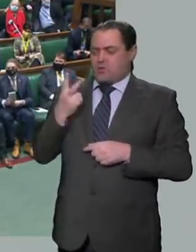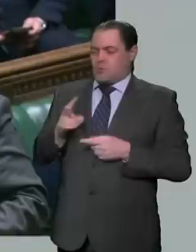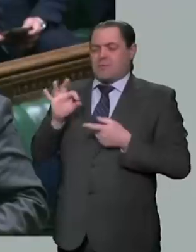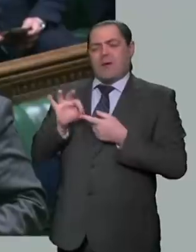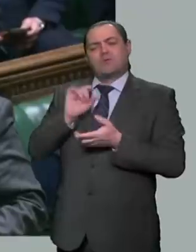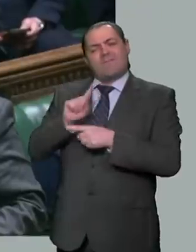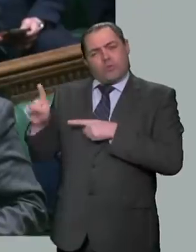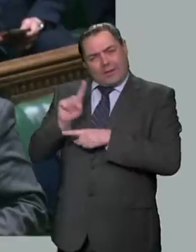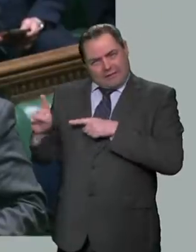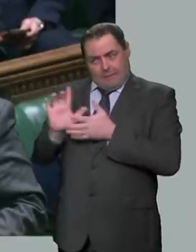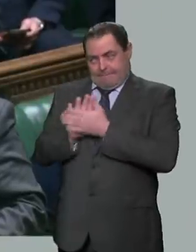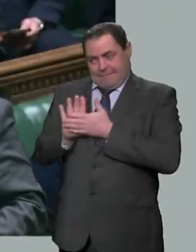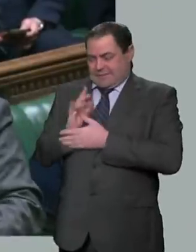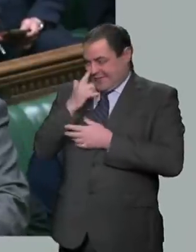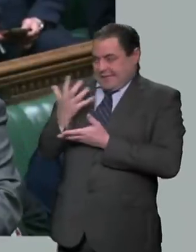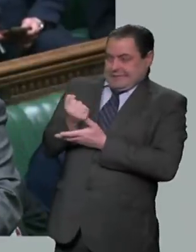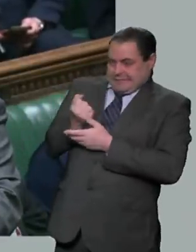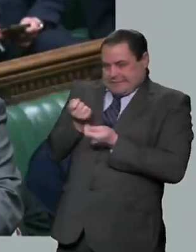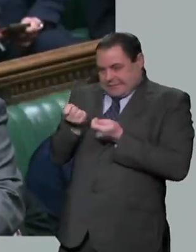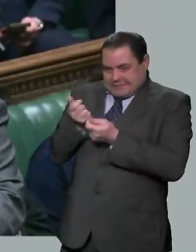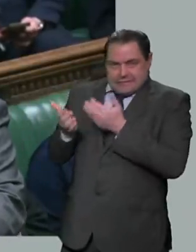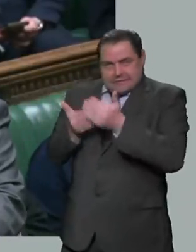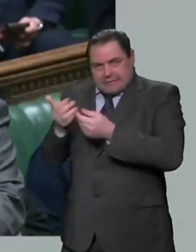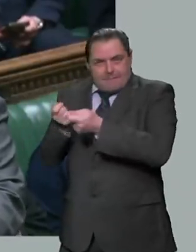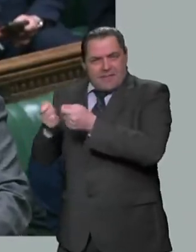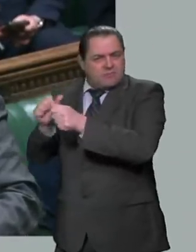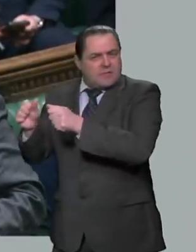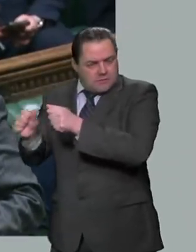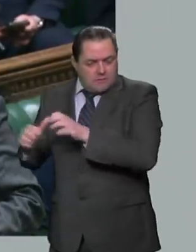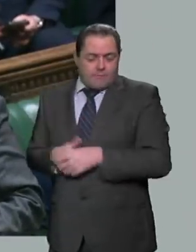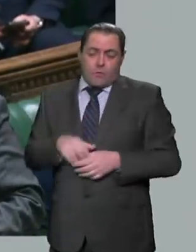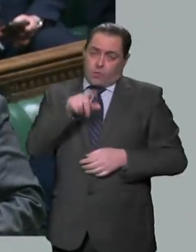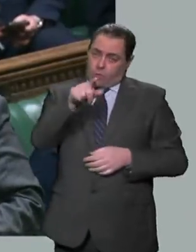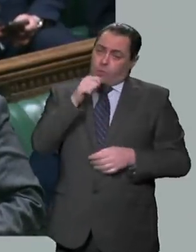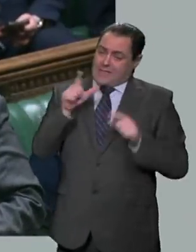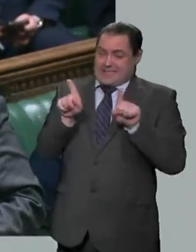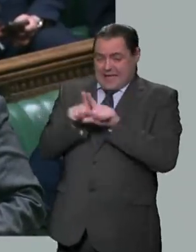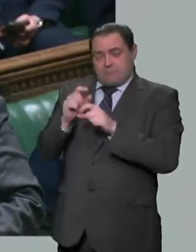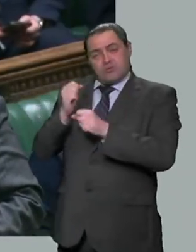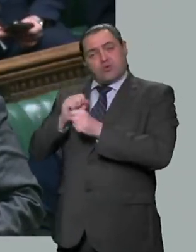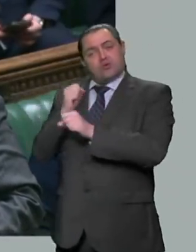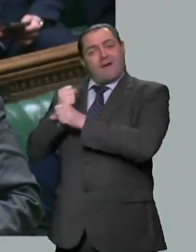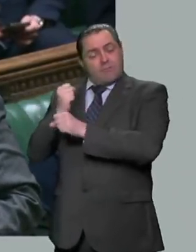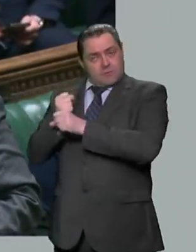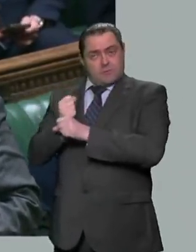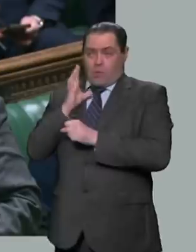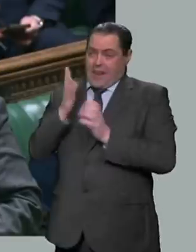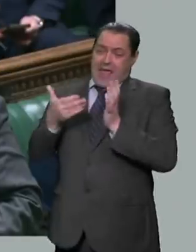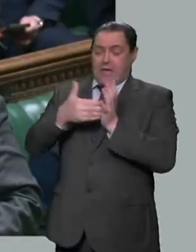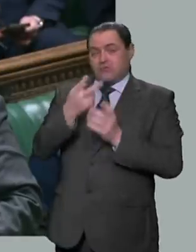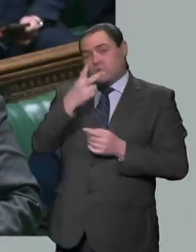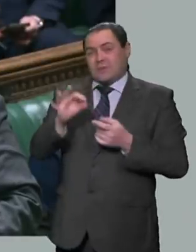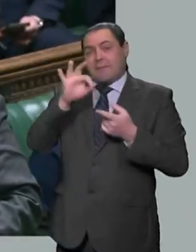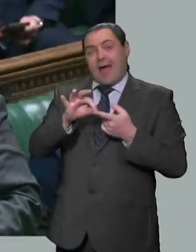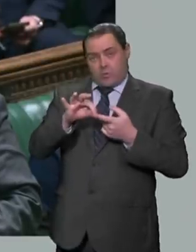week. So, can I ask the Prime Minister, will he match the Scottish Government and introduce a £20 child